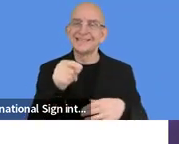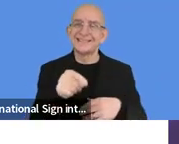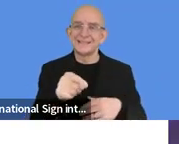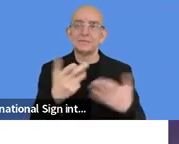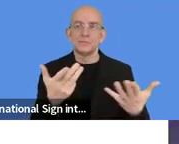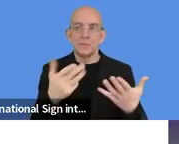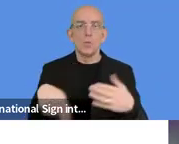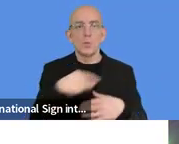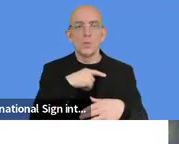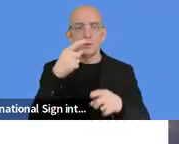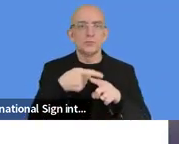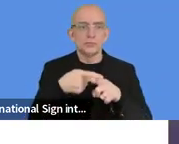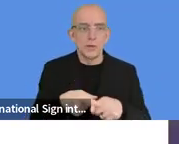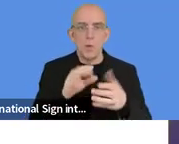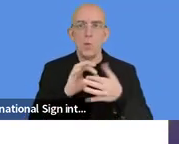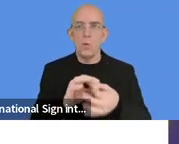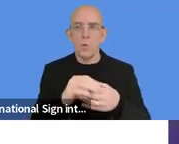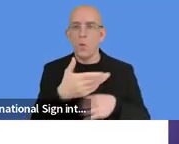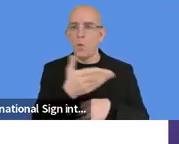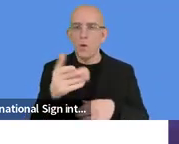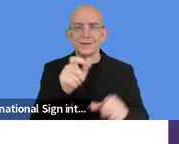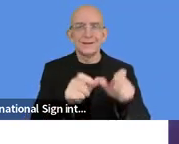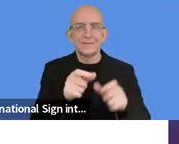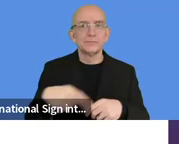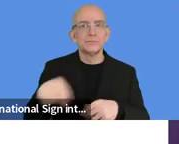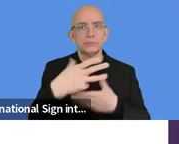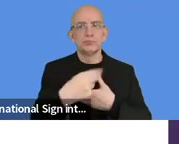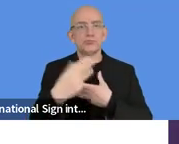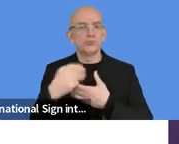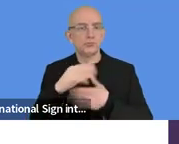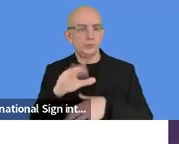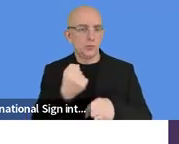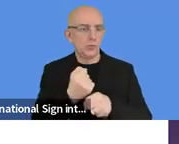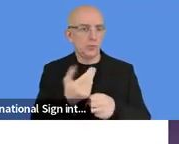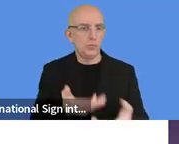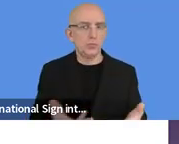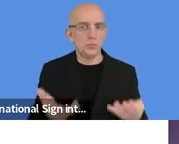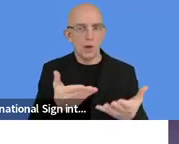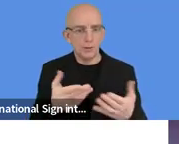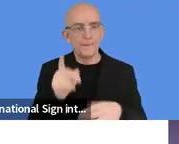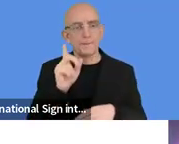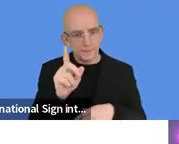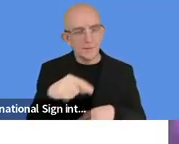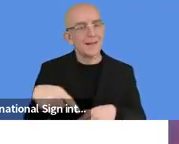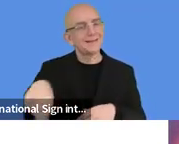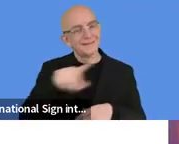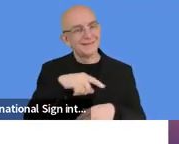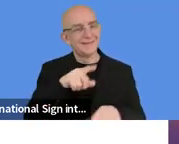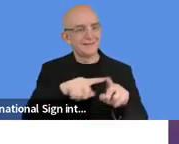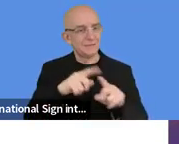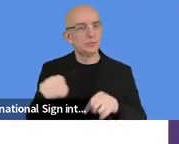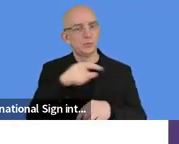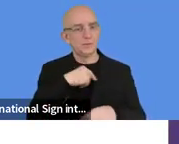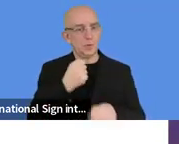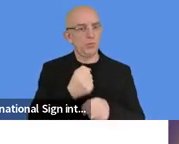stakeholders, anyone who's involved in the work that you're doing. And it'll help maximize the perceived value of your work. And I want